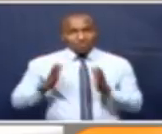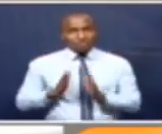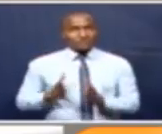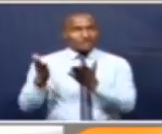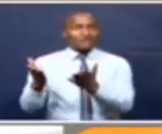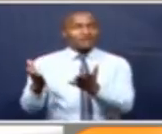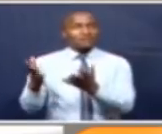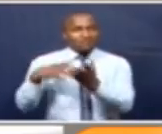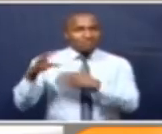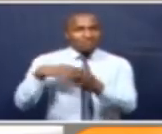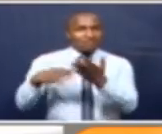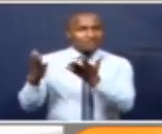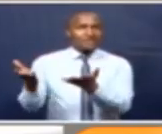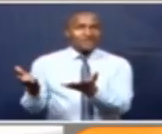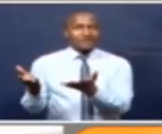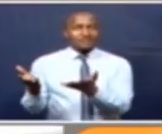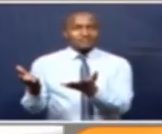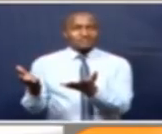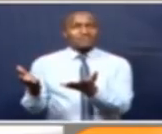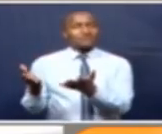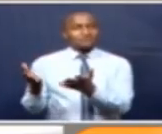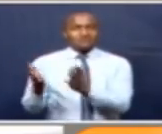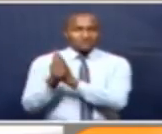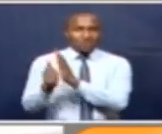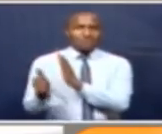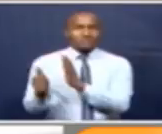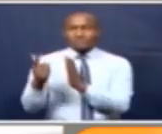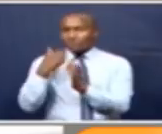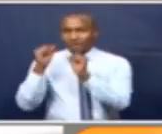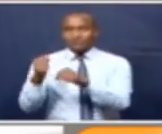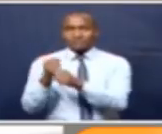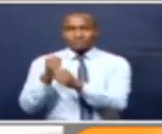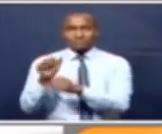extra commissioner there, and there were competent staff who would be able to handle that.